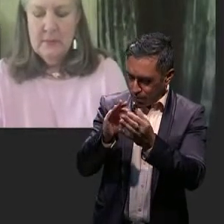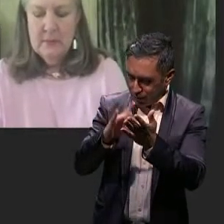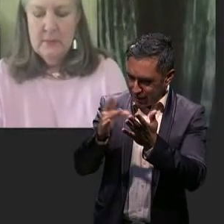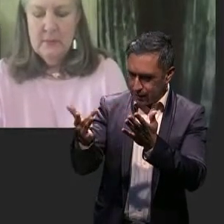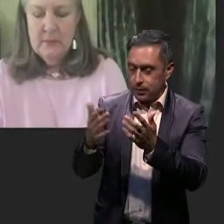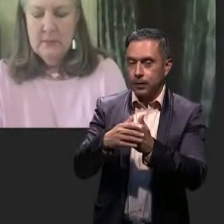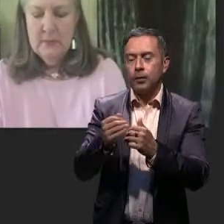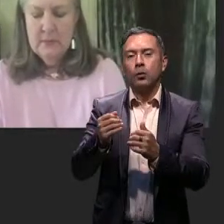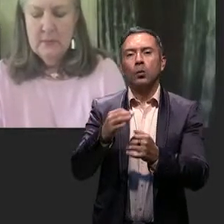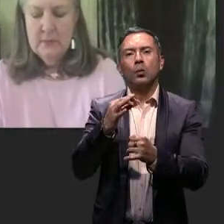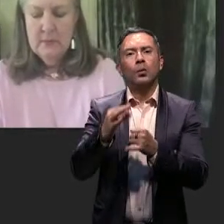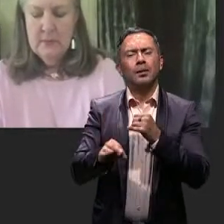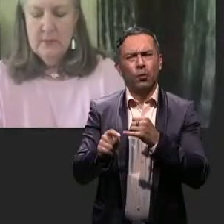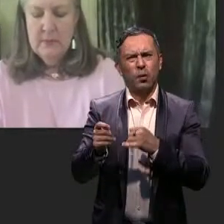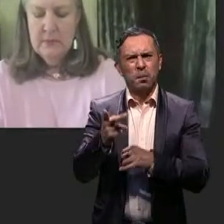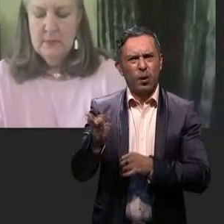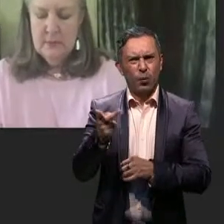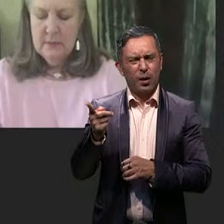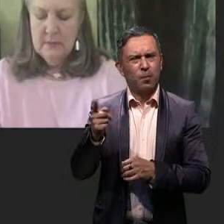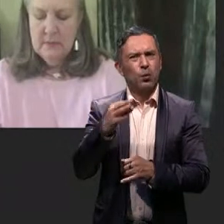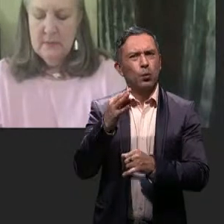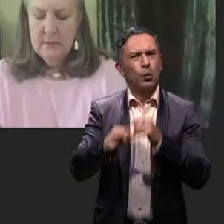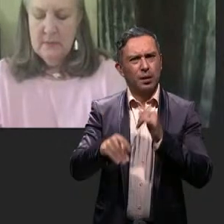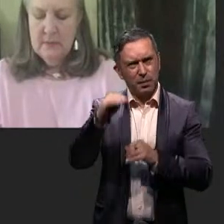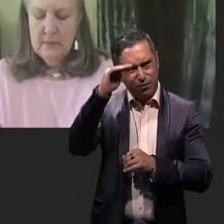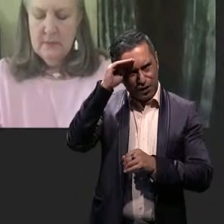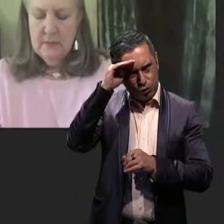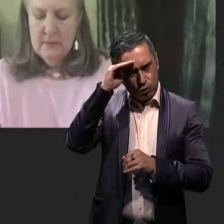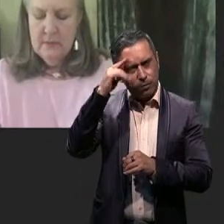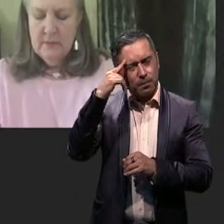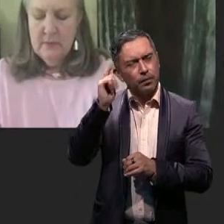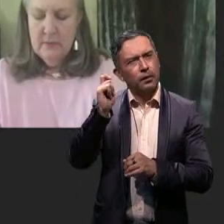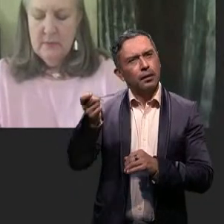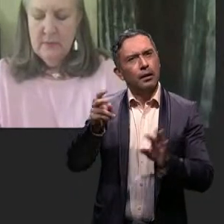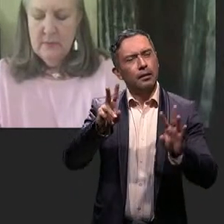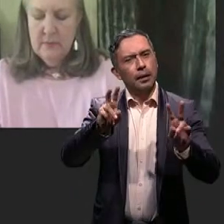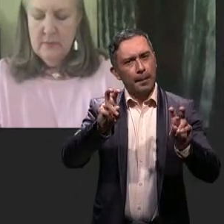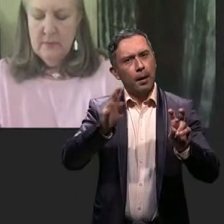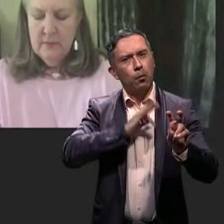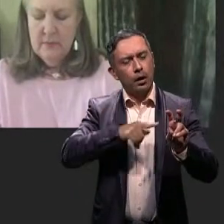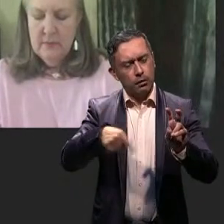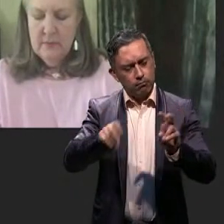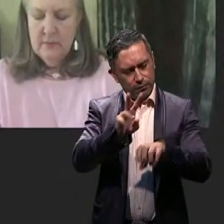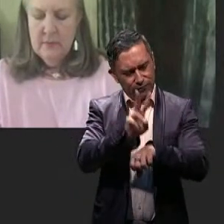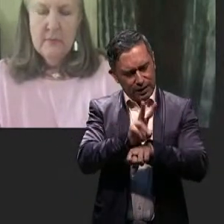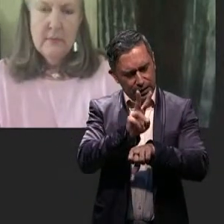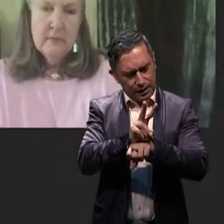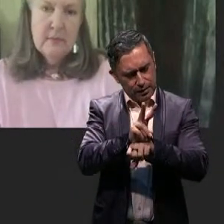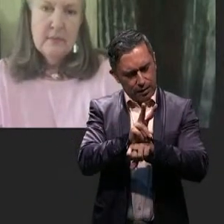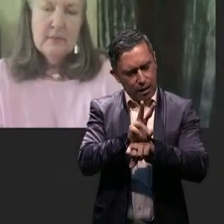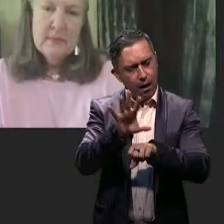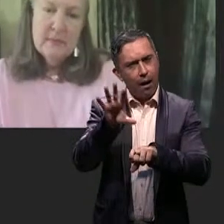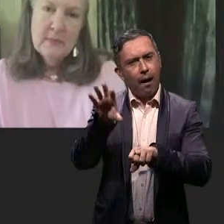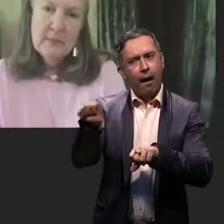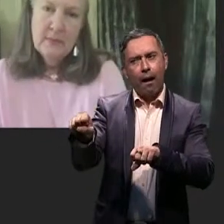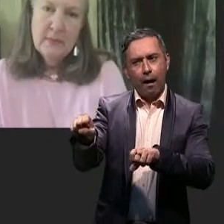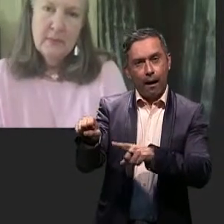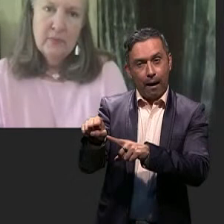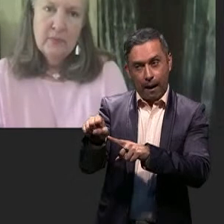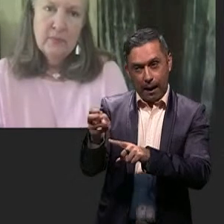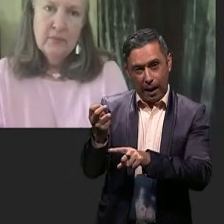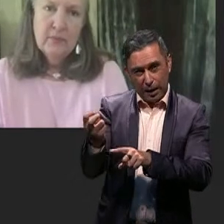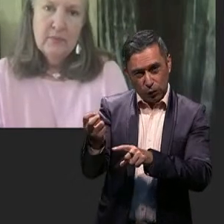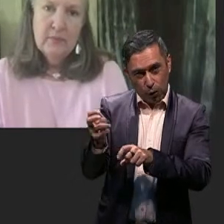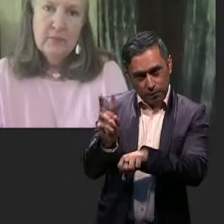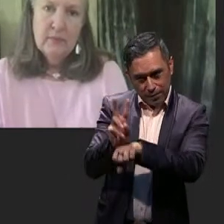going to ask you about this last reflection on the duty to serve of oversight.